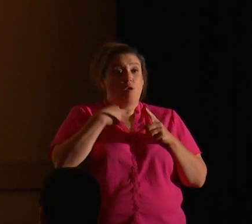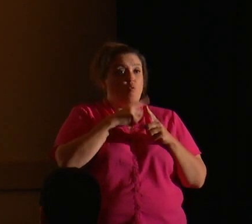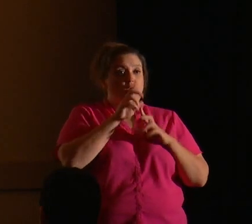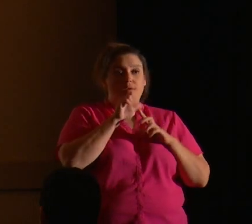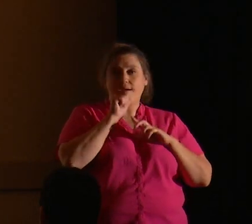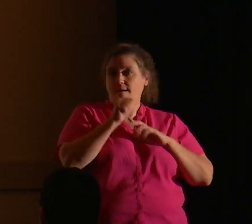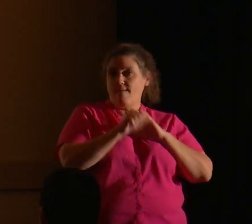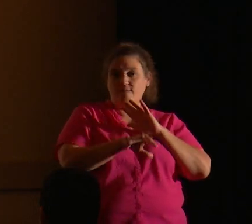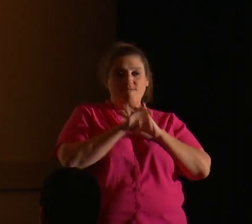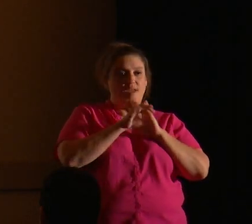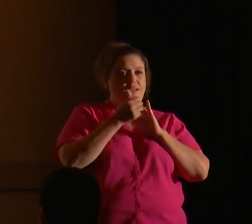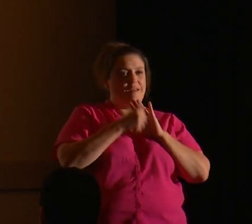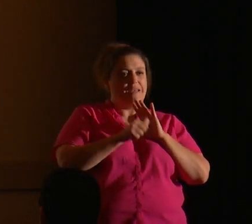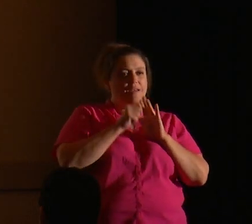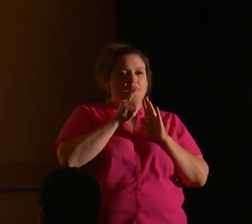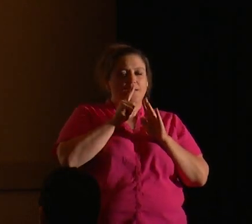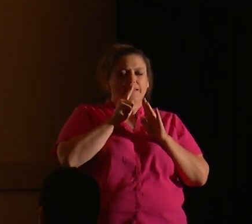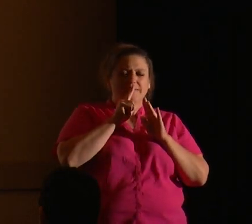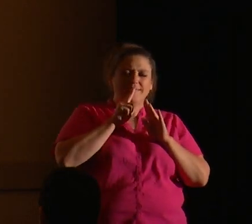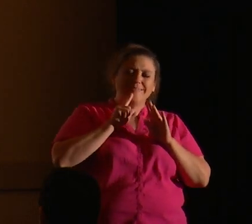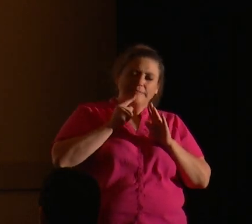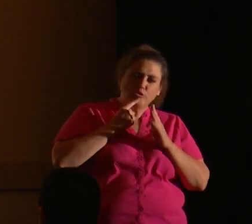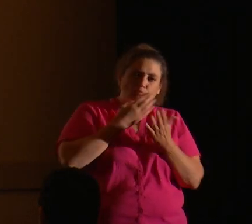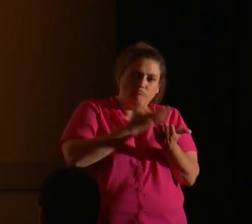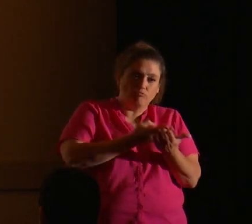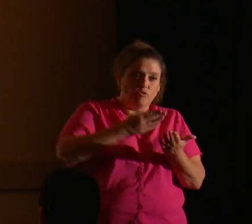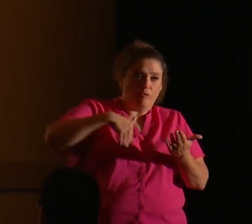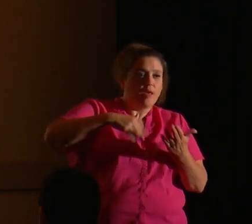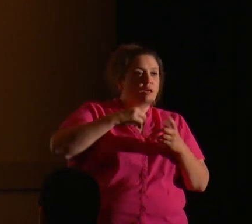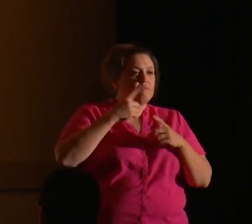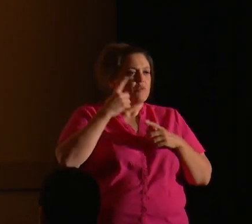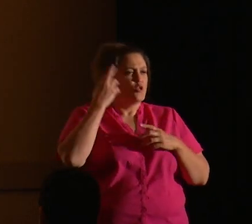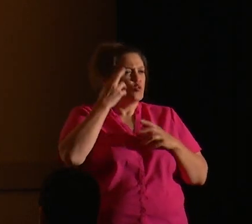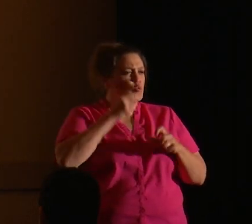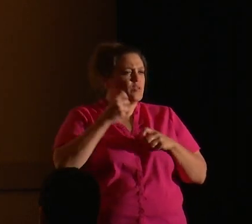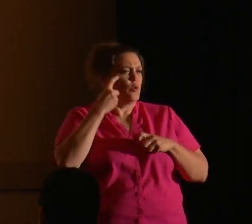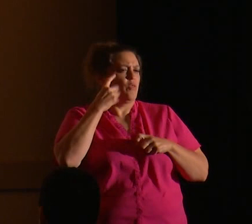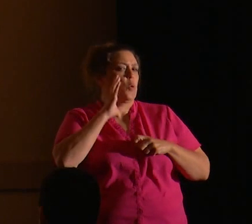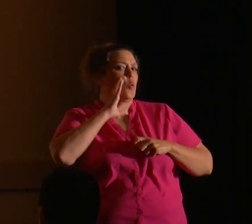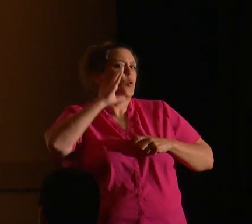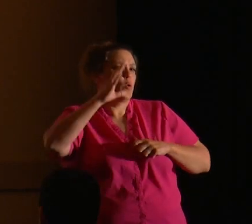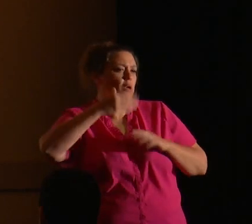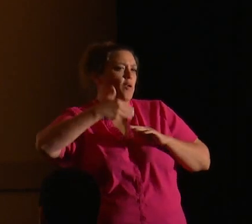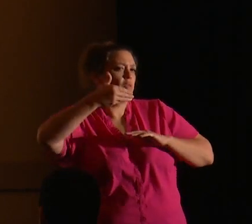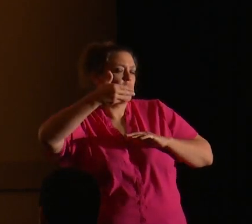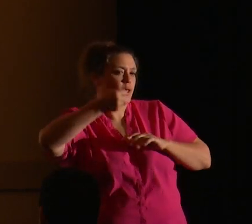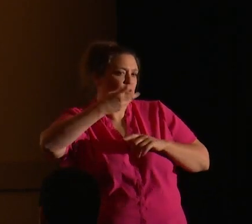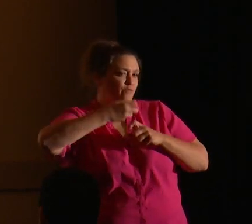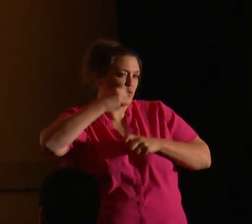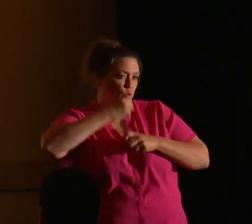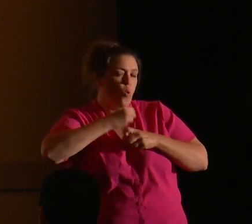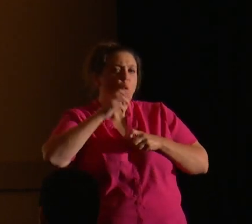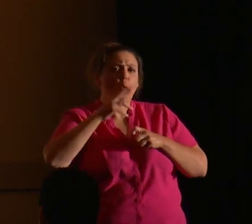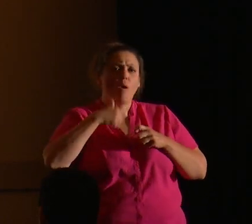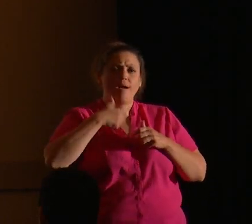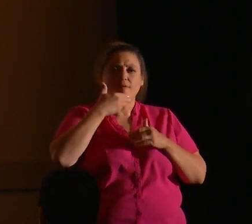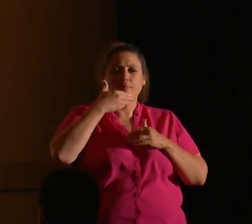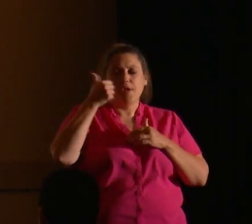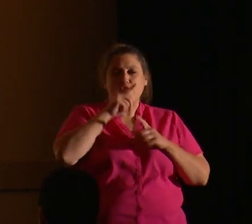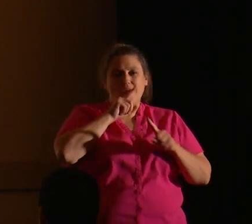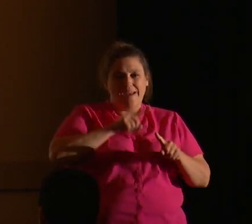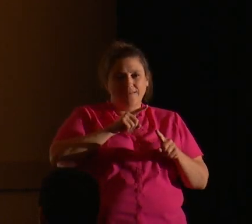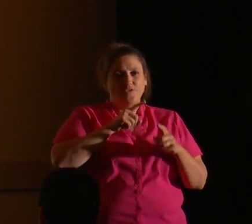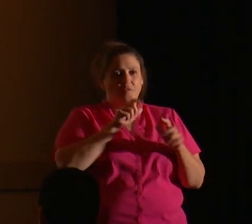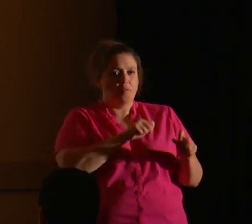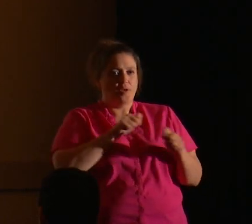critical evidence yet, it's reasonable to think that we will in the next few years or at least be able to have a better answer to the question, is